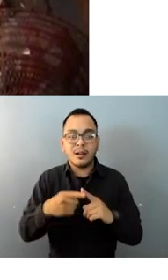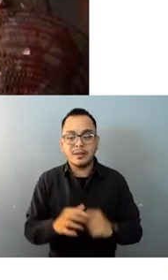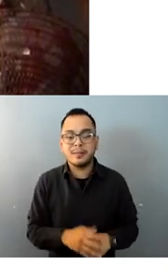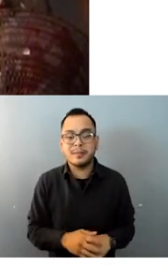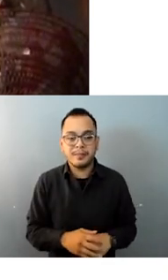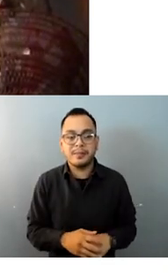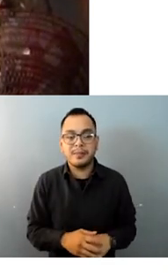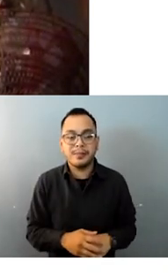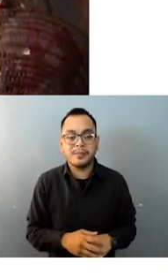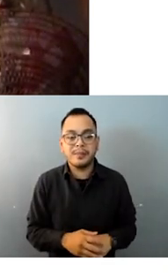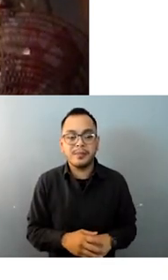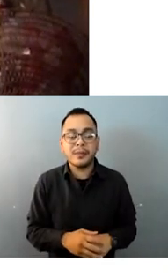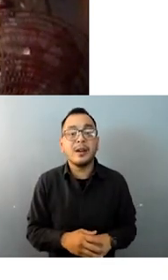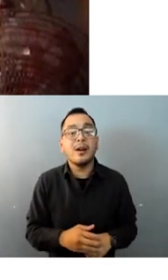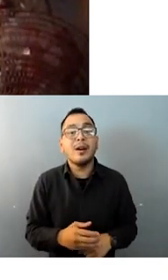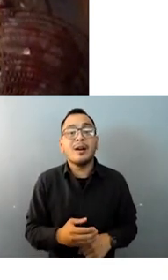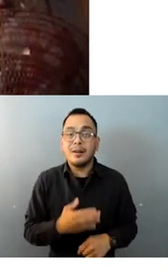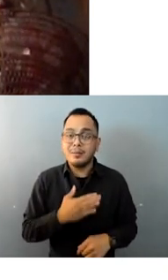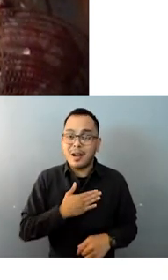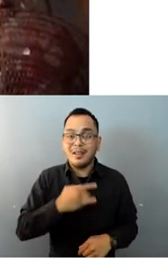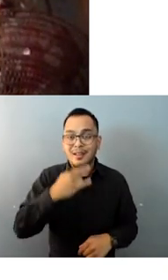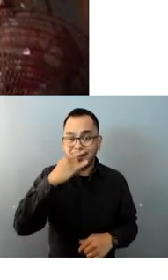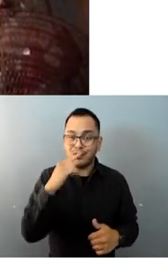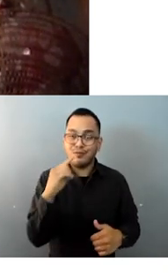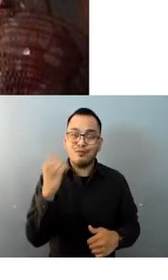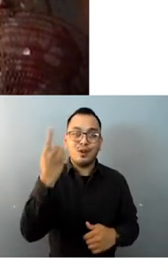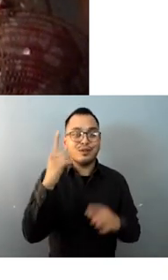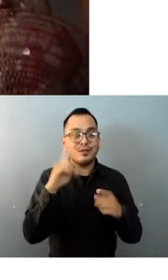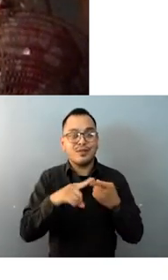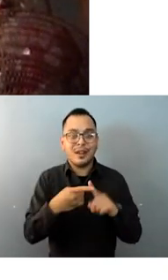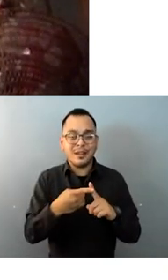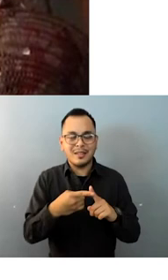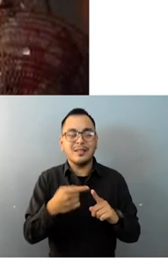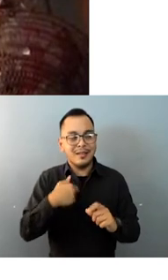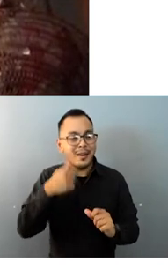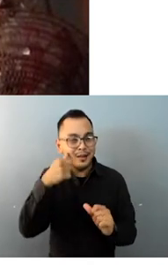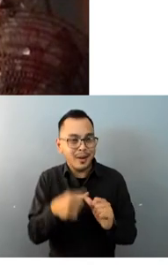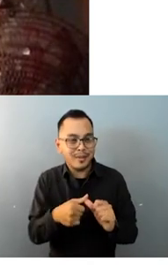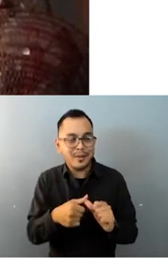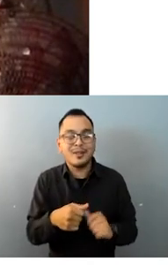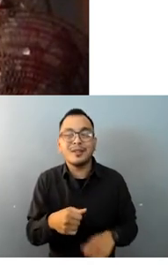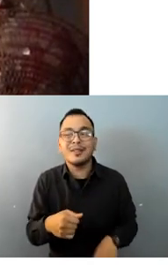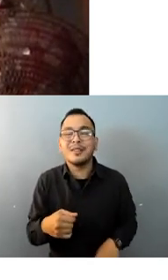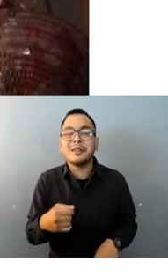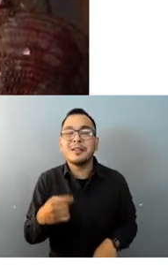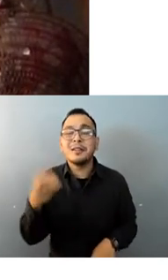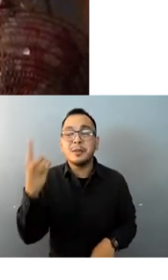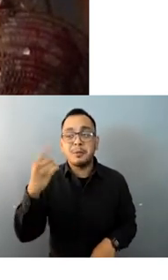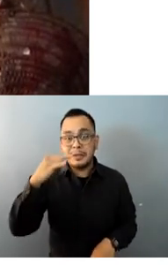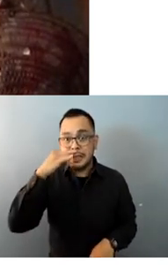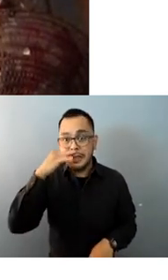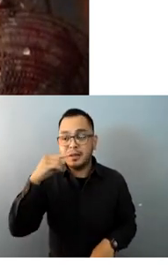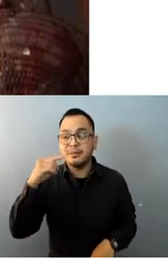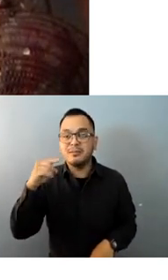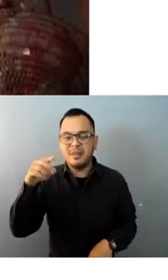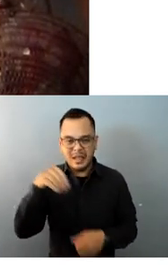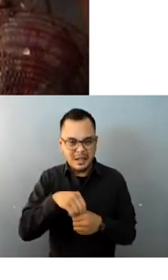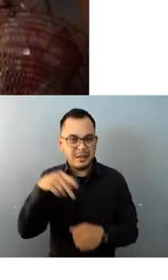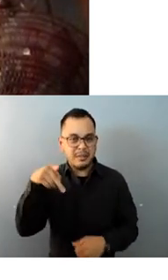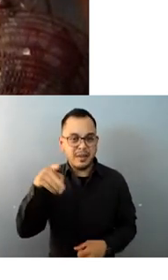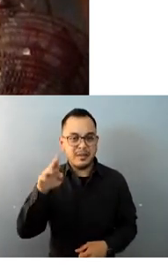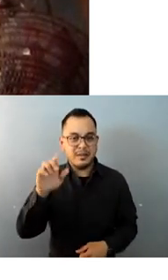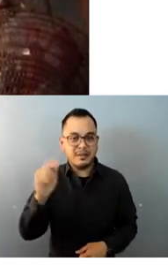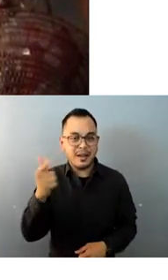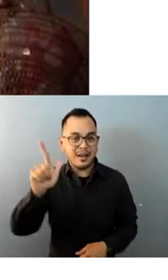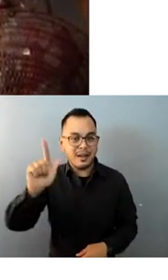my kids' very first friends, I will never forget the day that child, a child of someone in